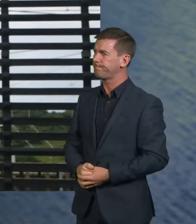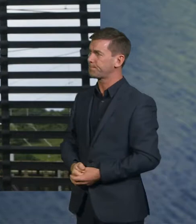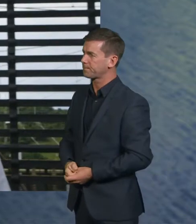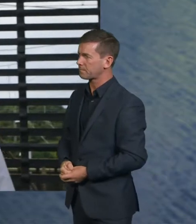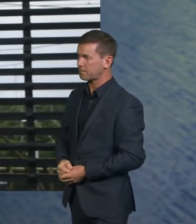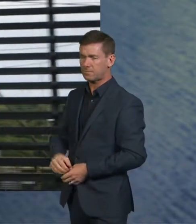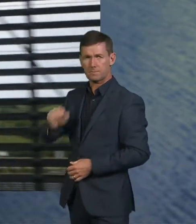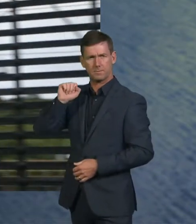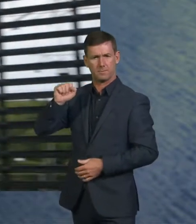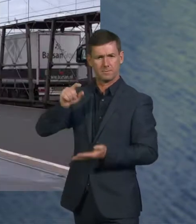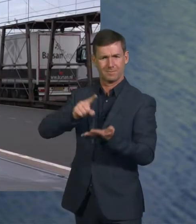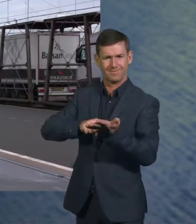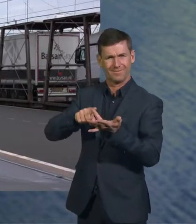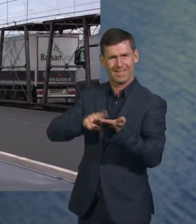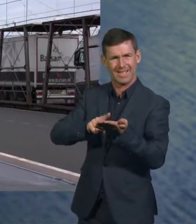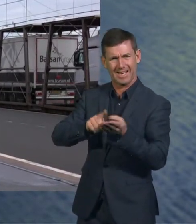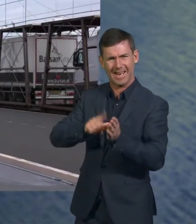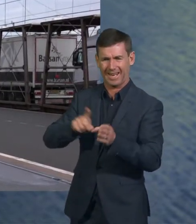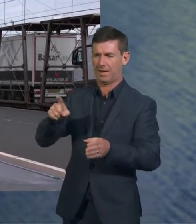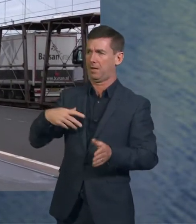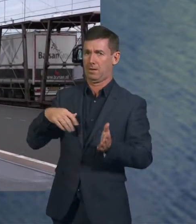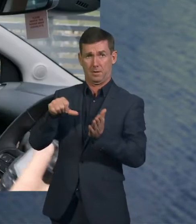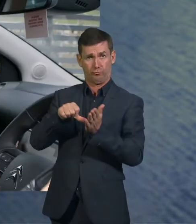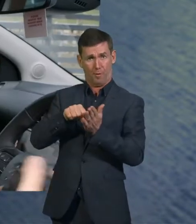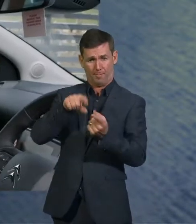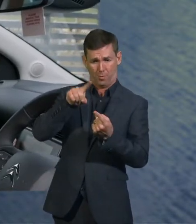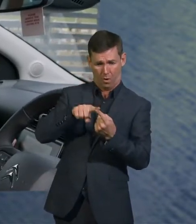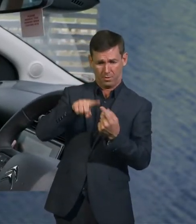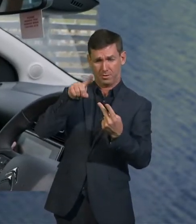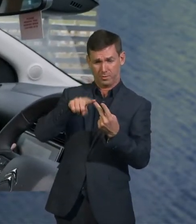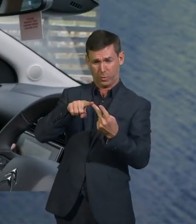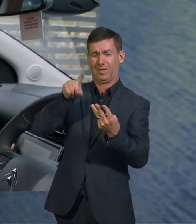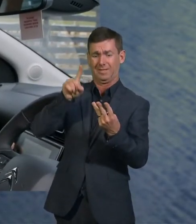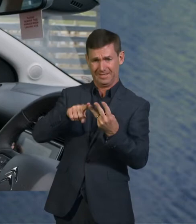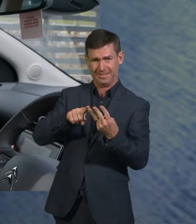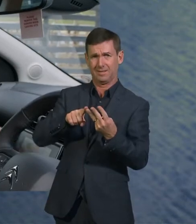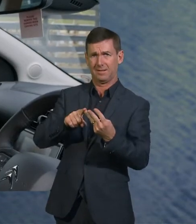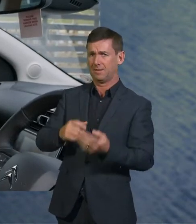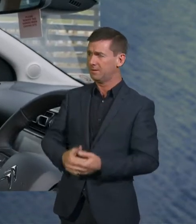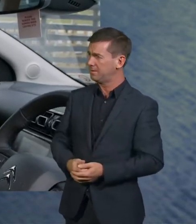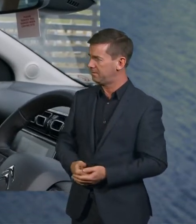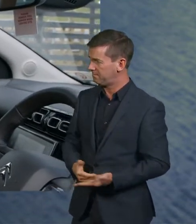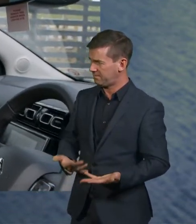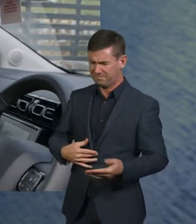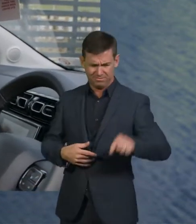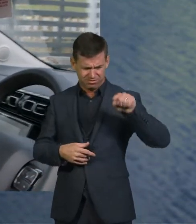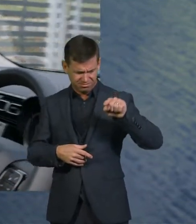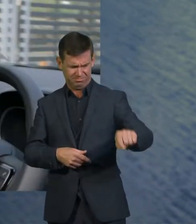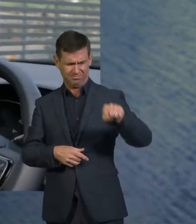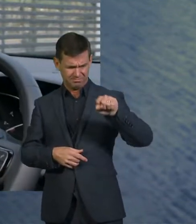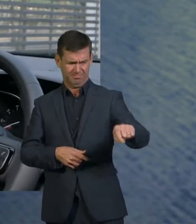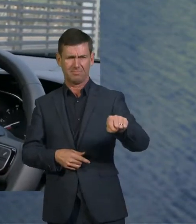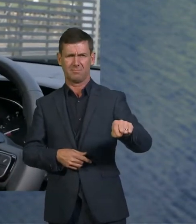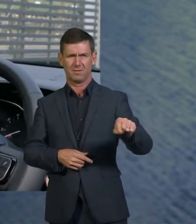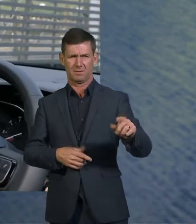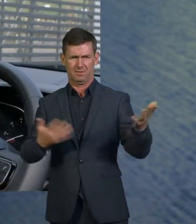But for Lily today, problems don't just come in twos. Hello, Freida. And things are about to go from bad to zut